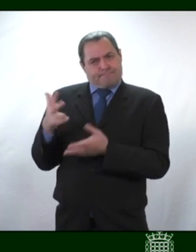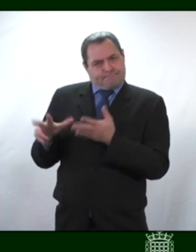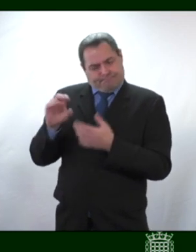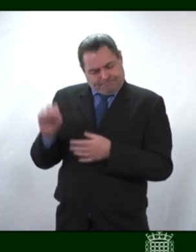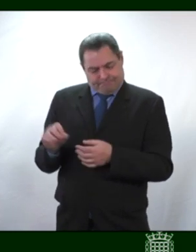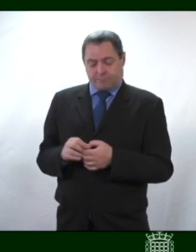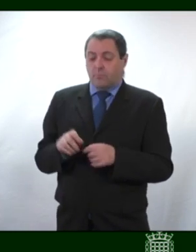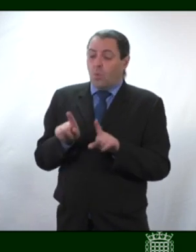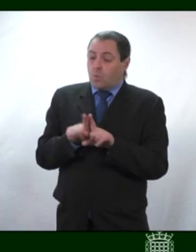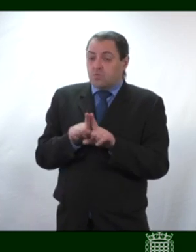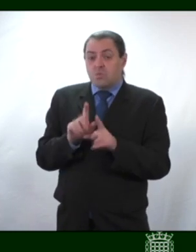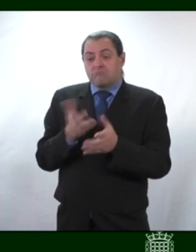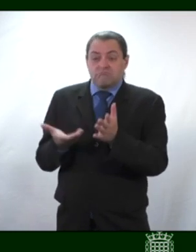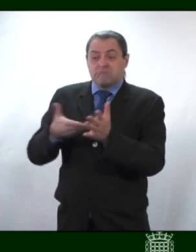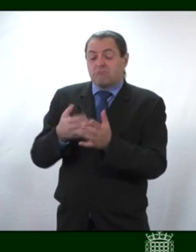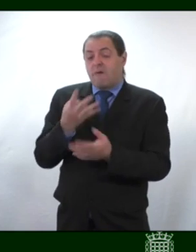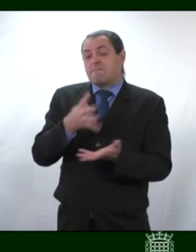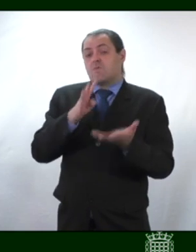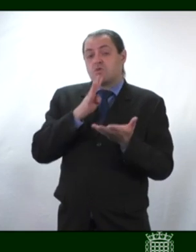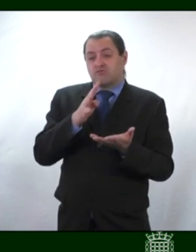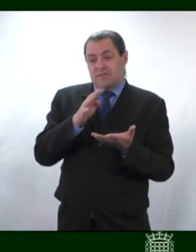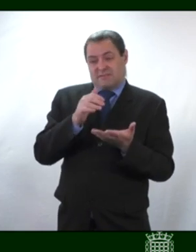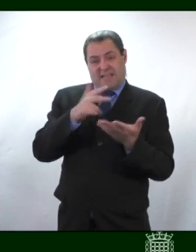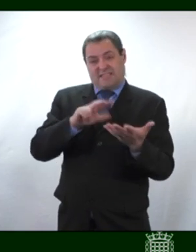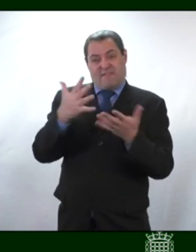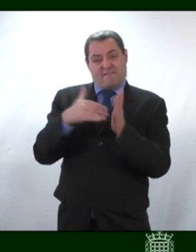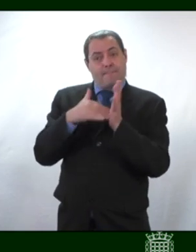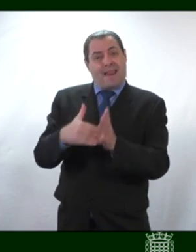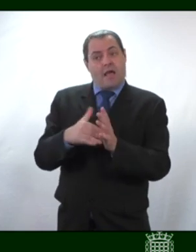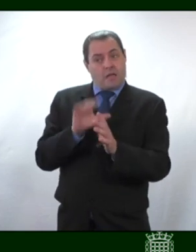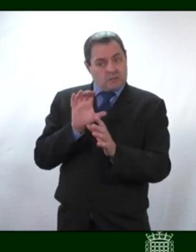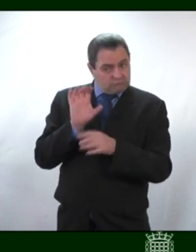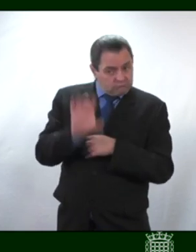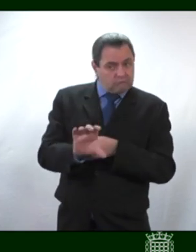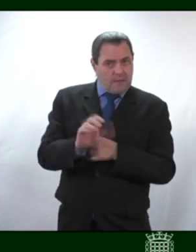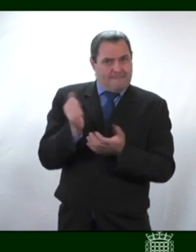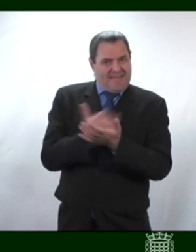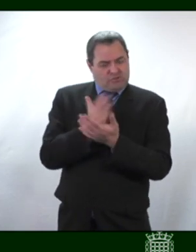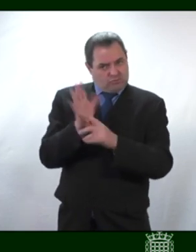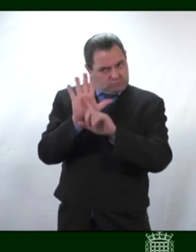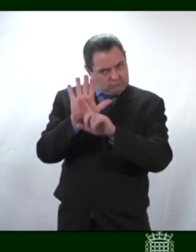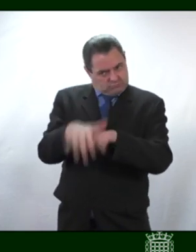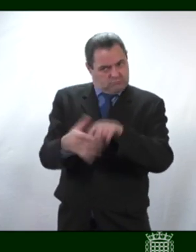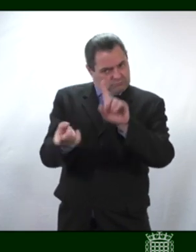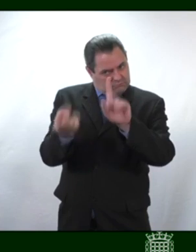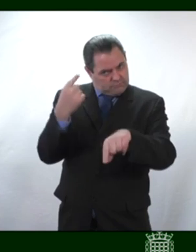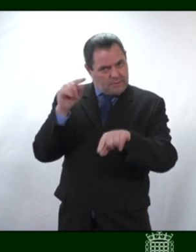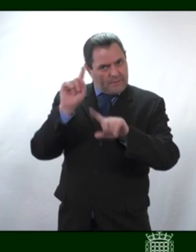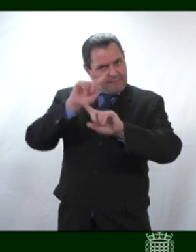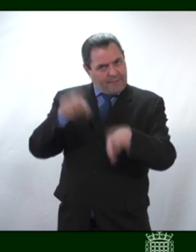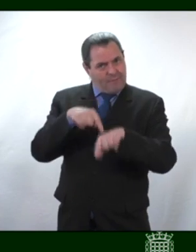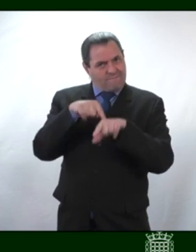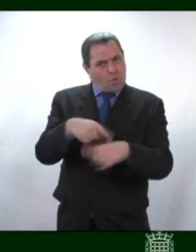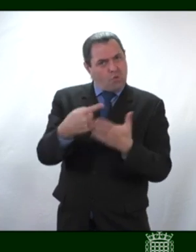£465 million to help local authorities implement and enforce restrictions. Greater Manchester will receive £22 million